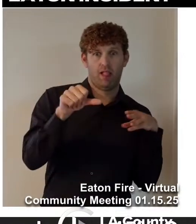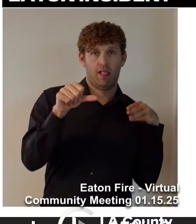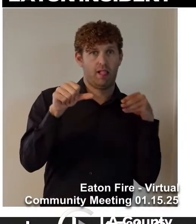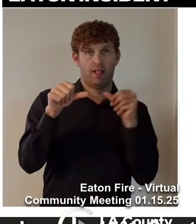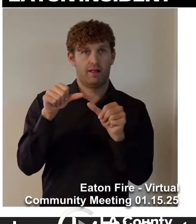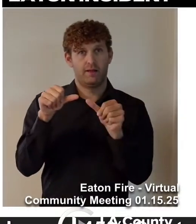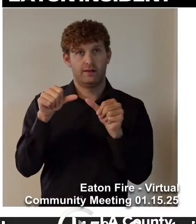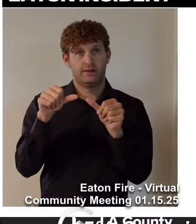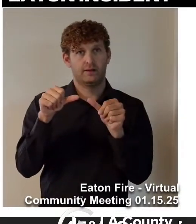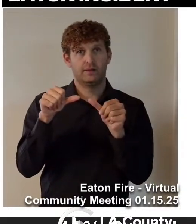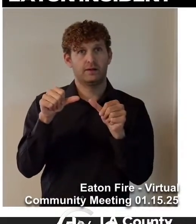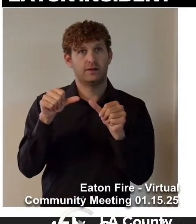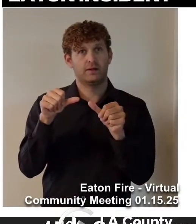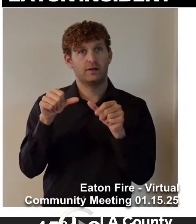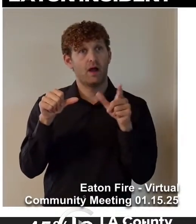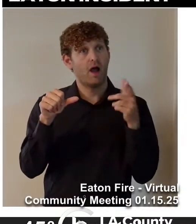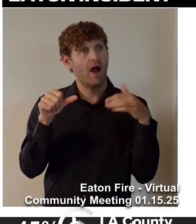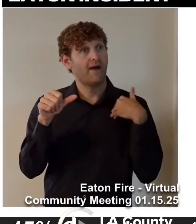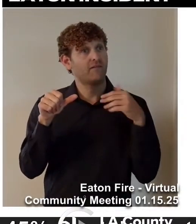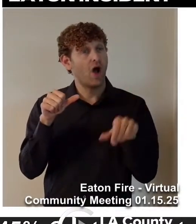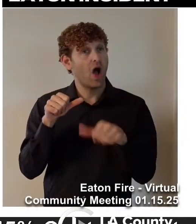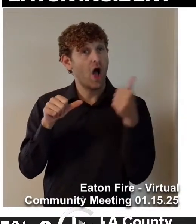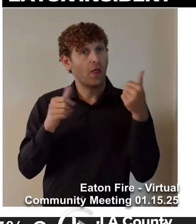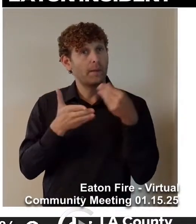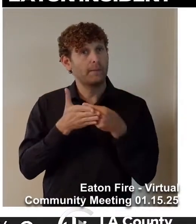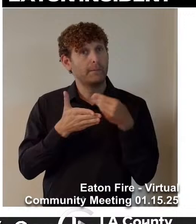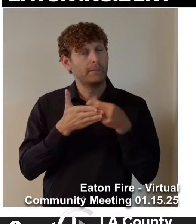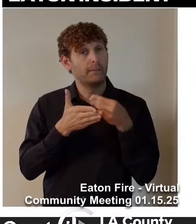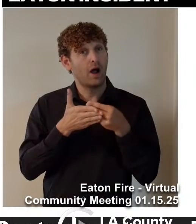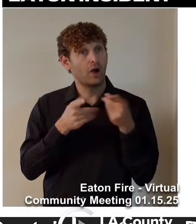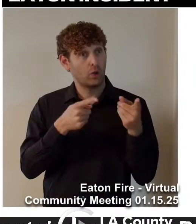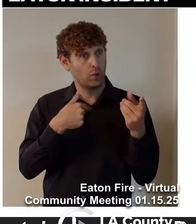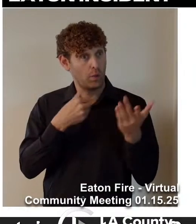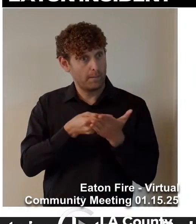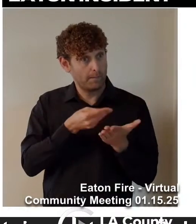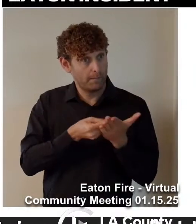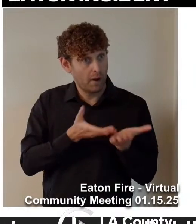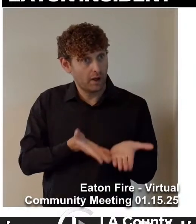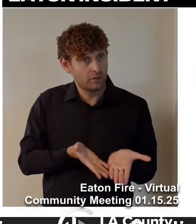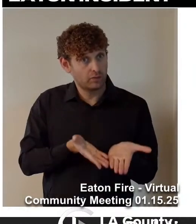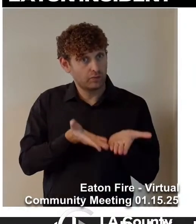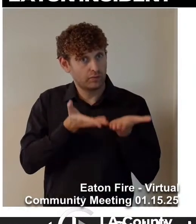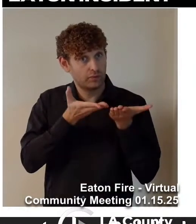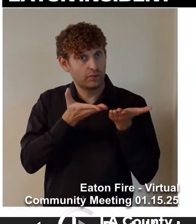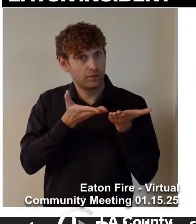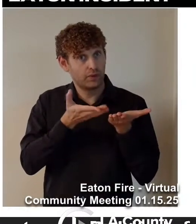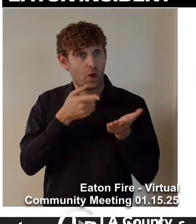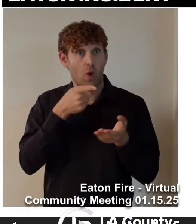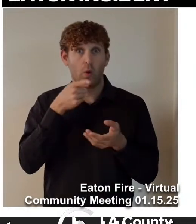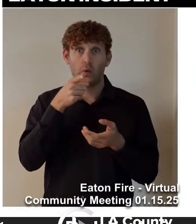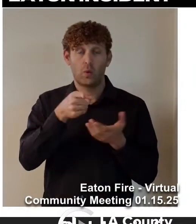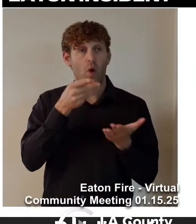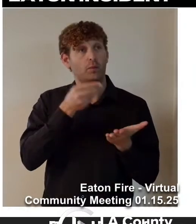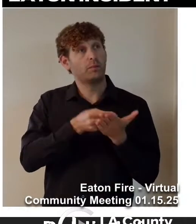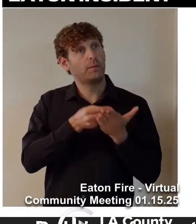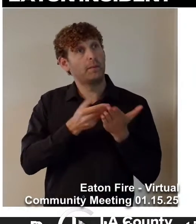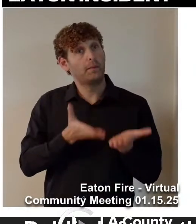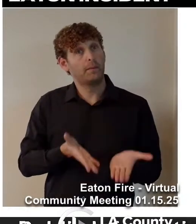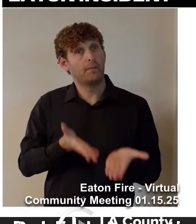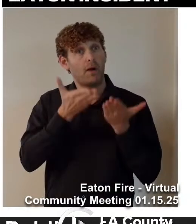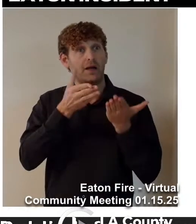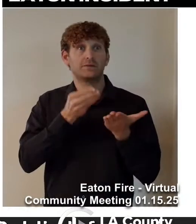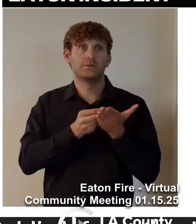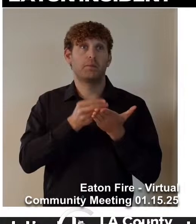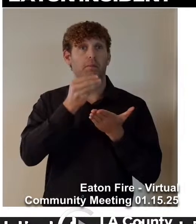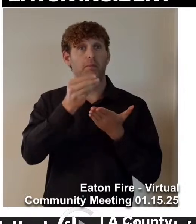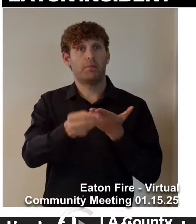another source. So if your GoFundMe account specifically says that you are raising money to purchase a vehicle,